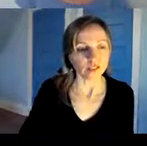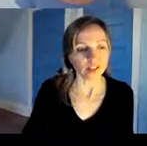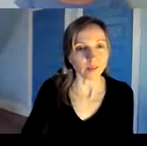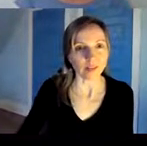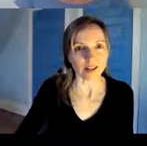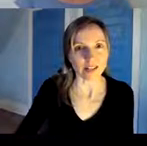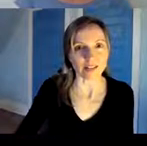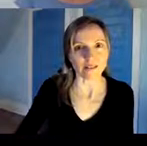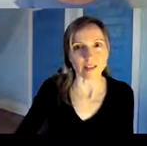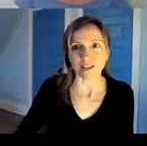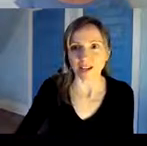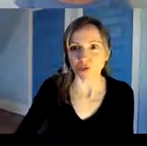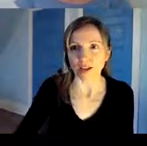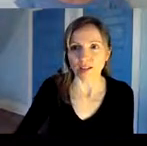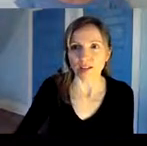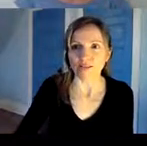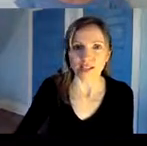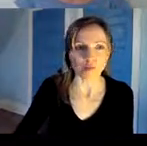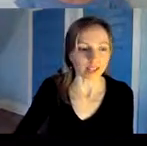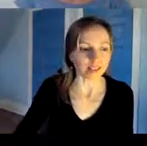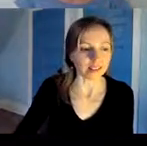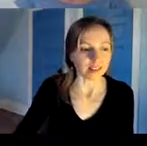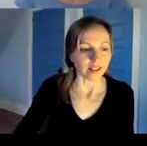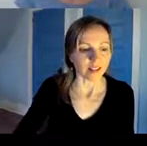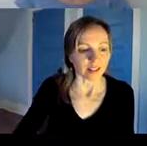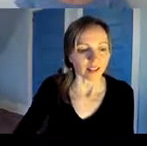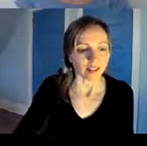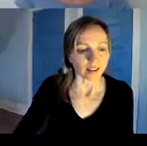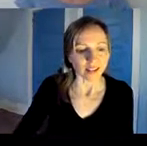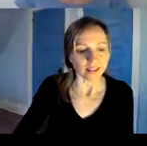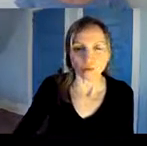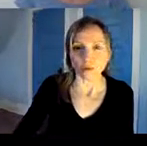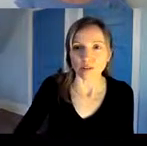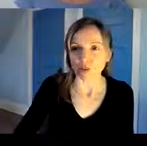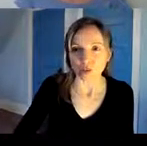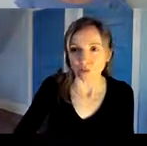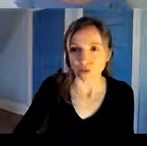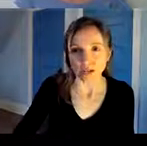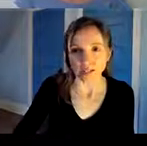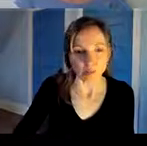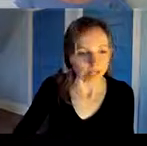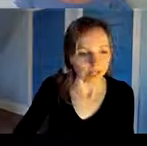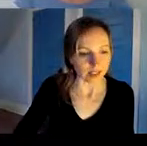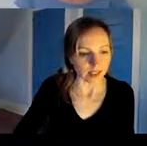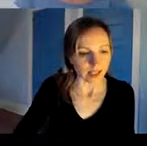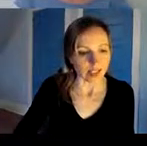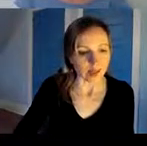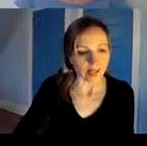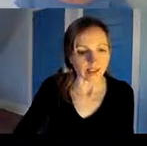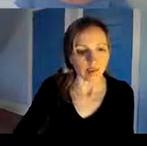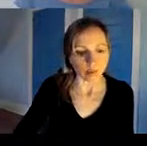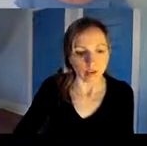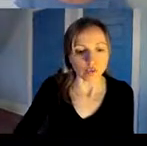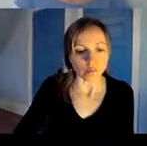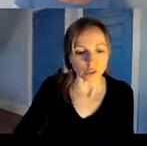So let's talk about non-native, naturalized, and invasive plants. A non-native or introduced or alien plant is a